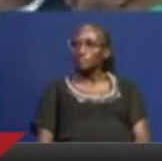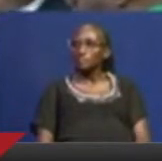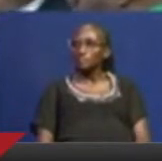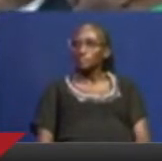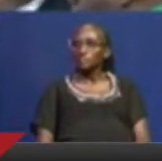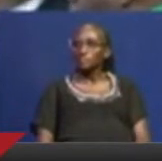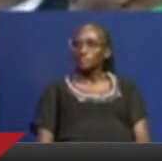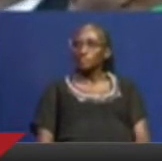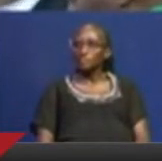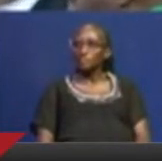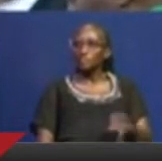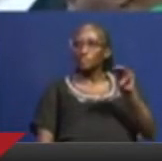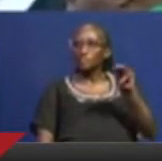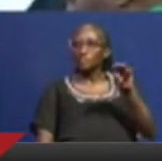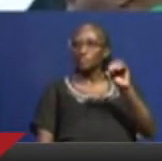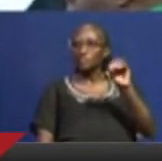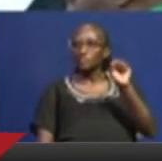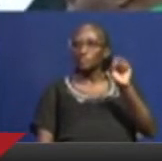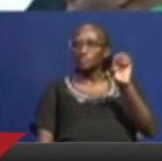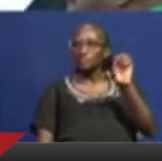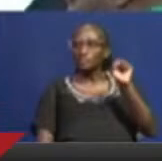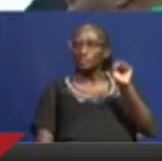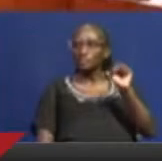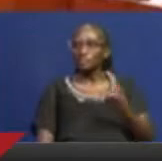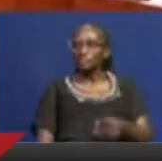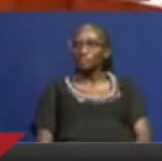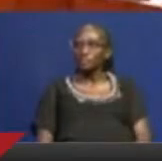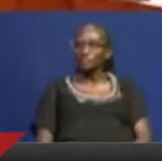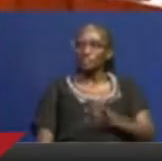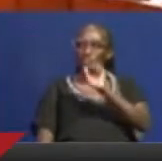Malava Moses Malulu Injendi.